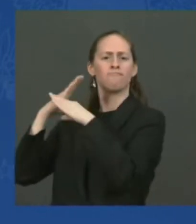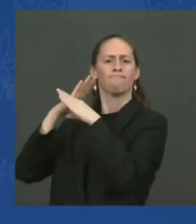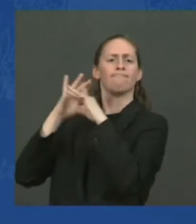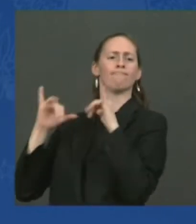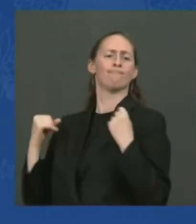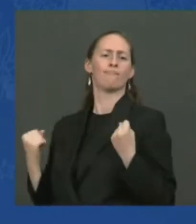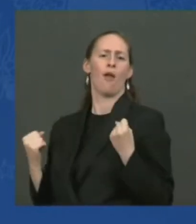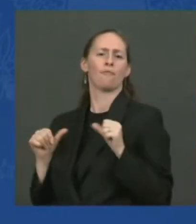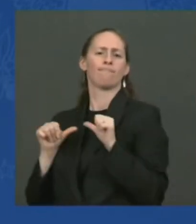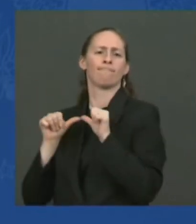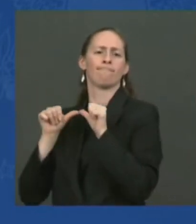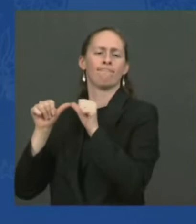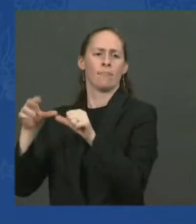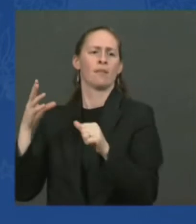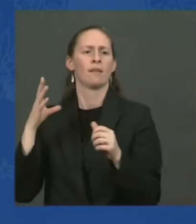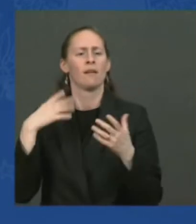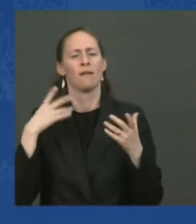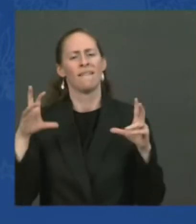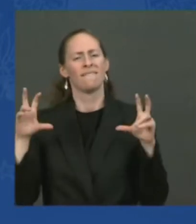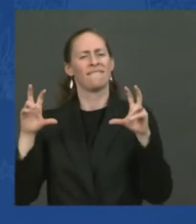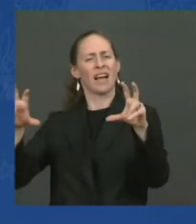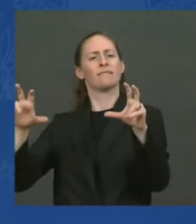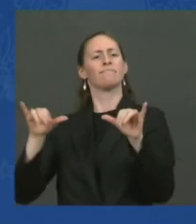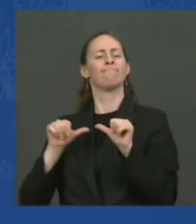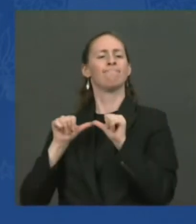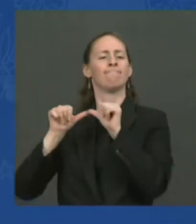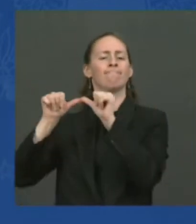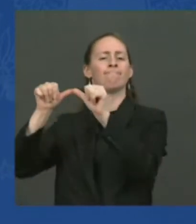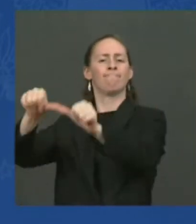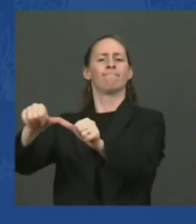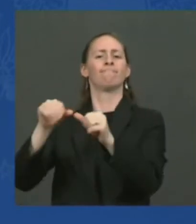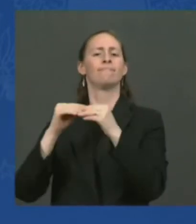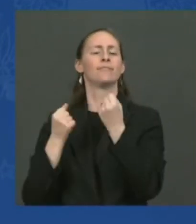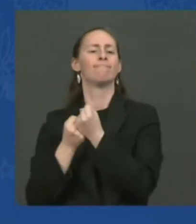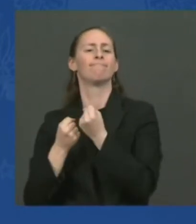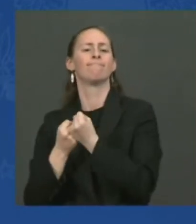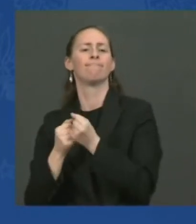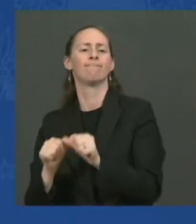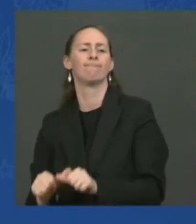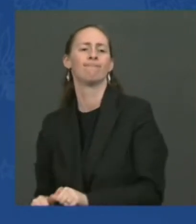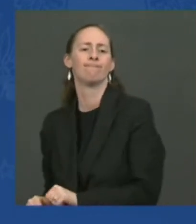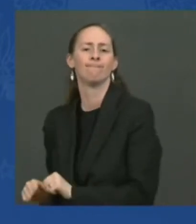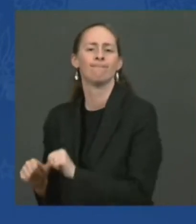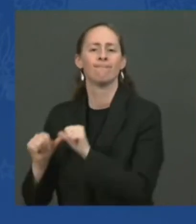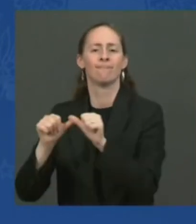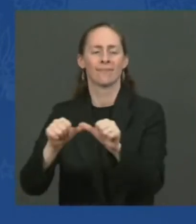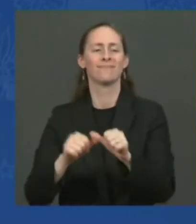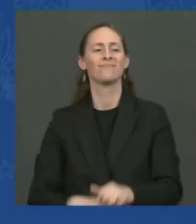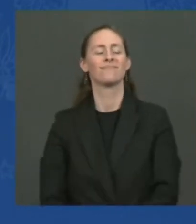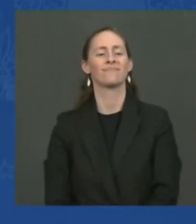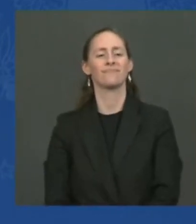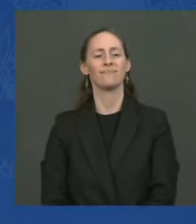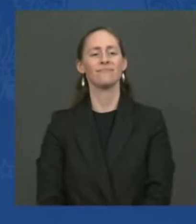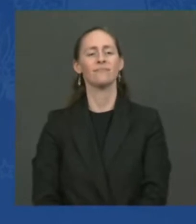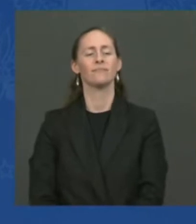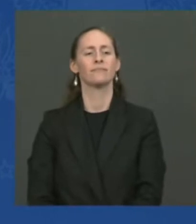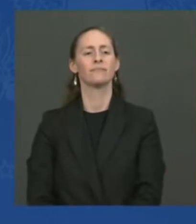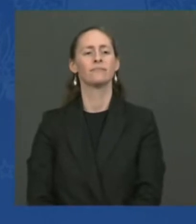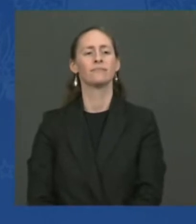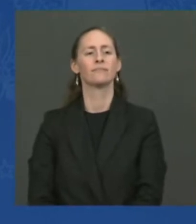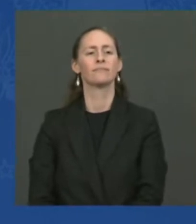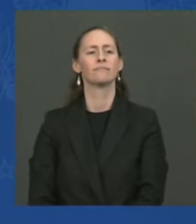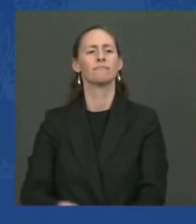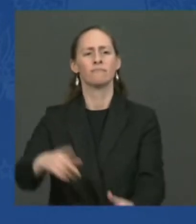buildings, and crucially, beginning our task to make America's transportation system clean. It